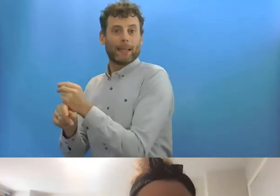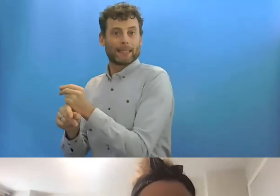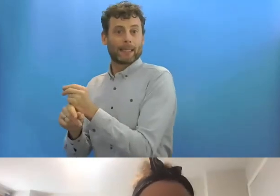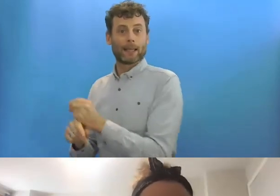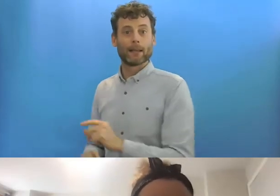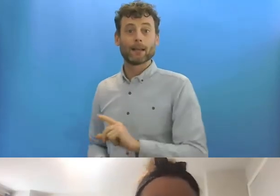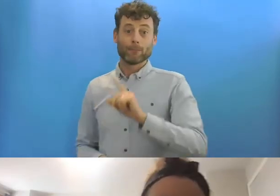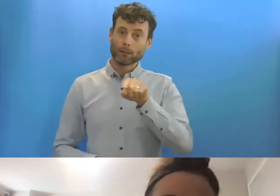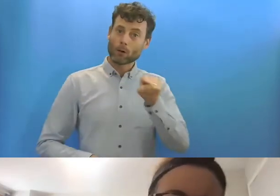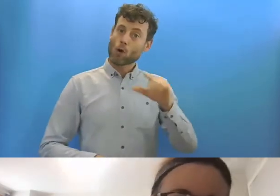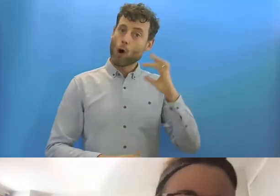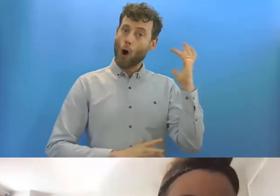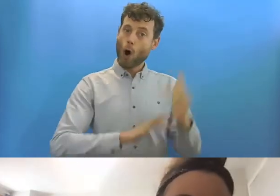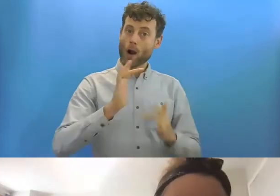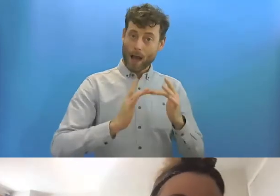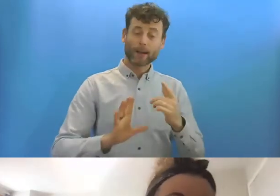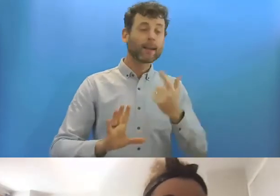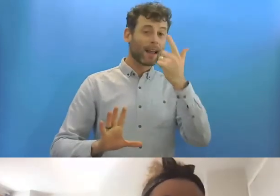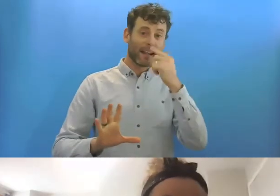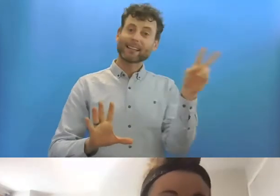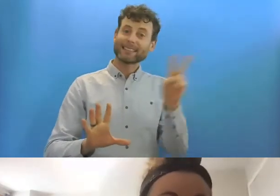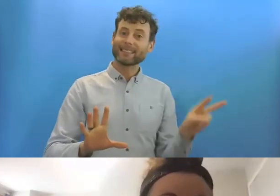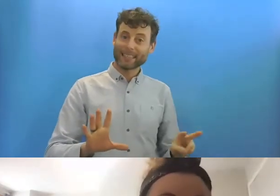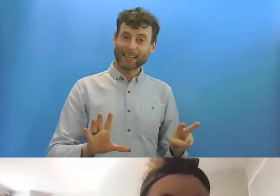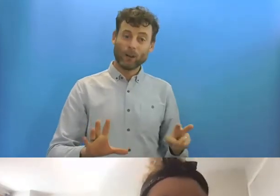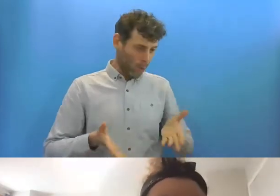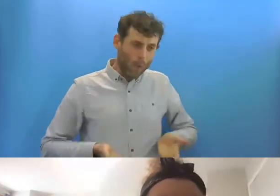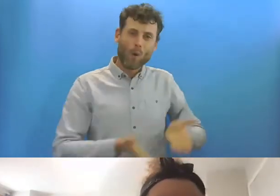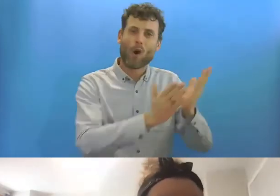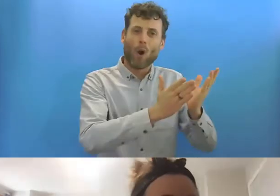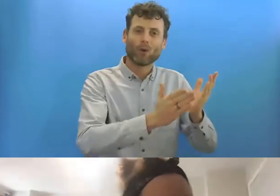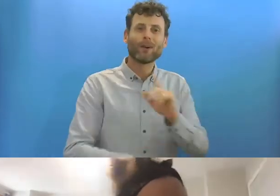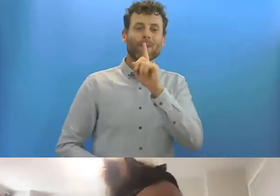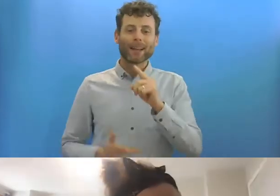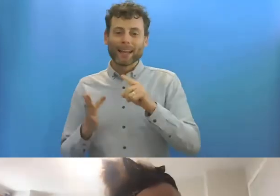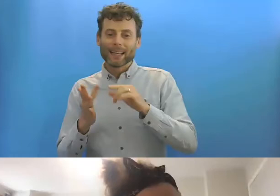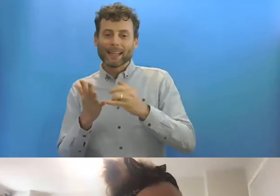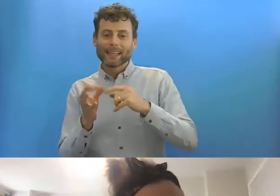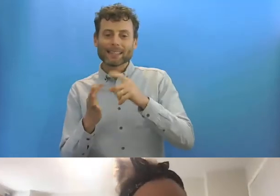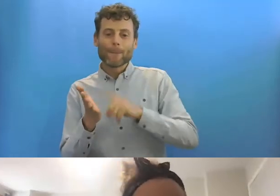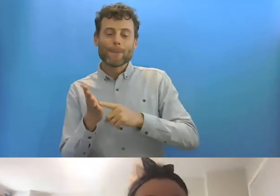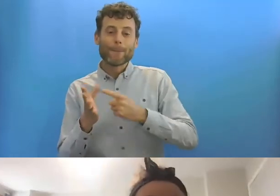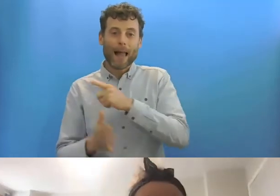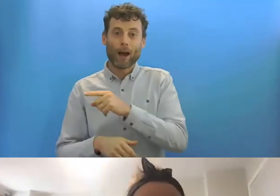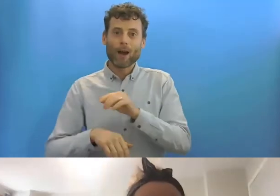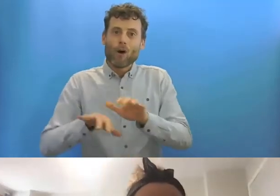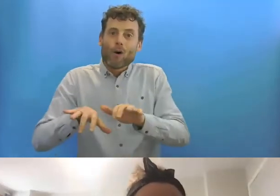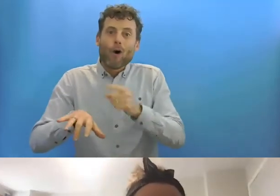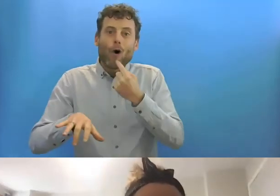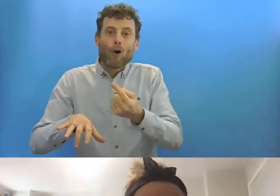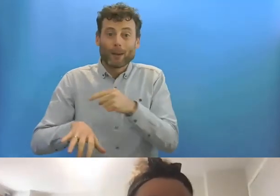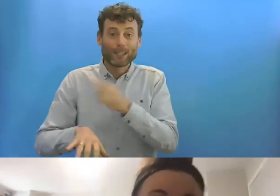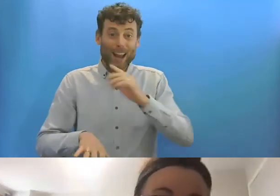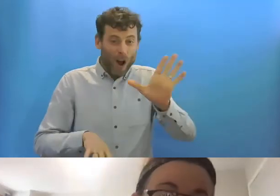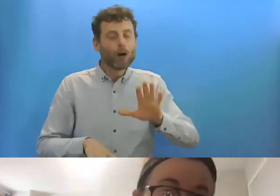yourself. Yeah, that's a counter. Take as much in as you can, but pace yourself. So maybe take as much in